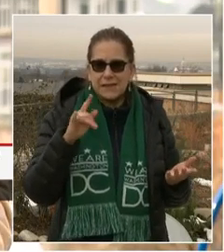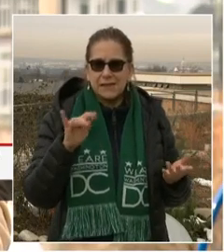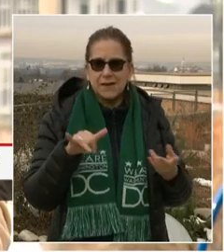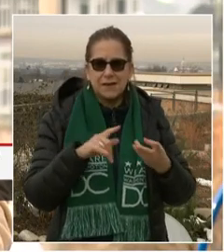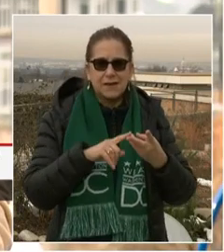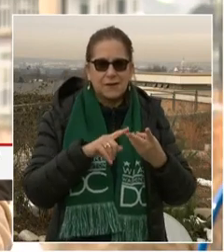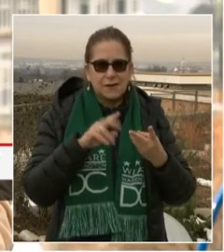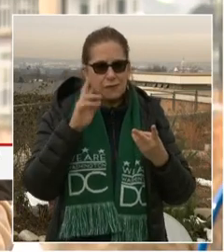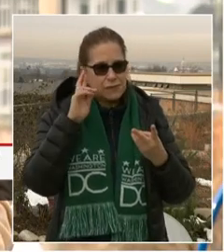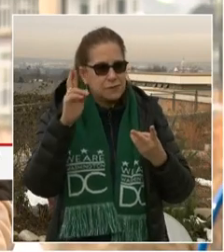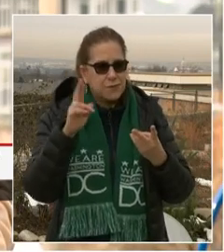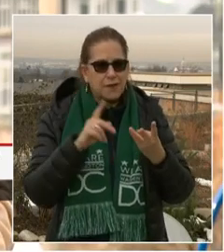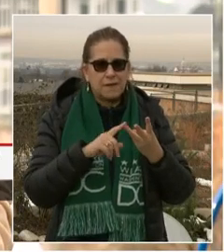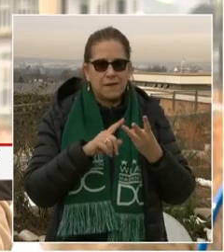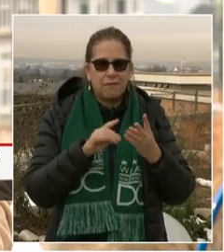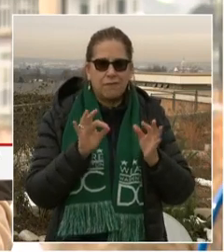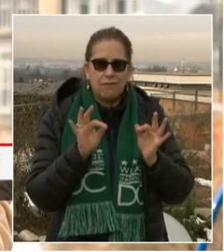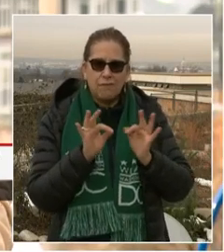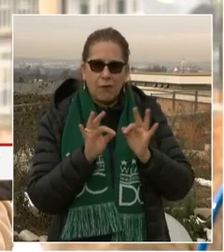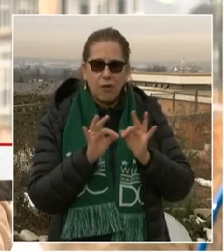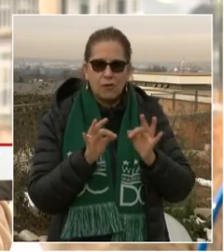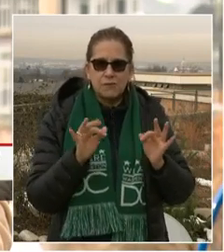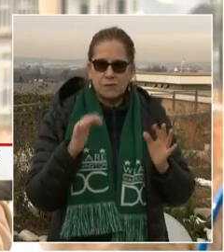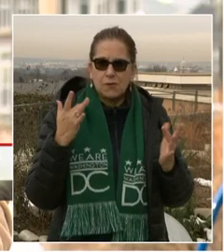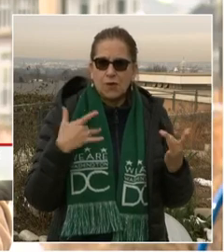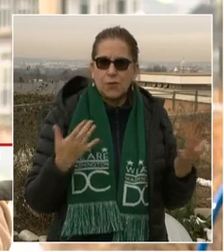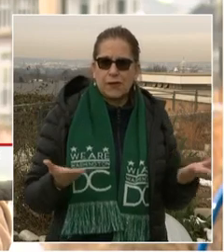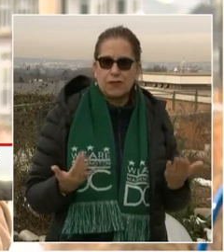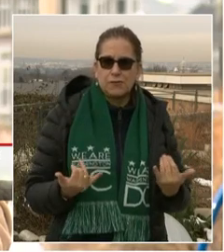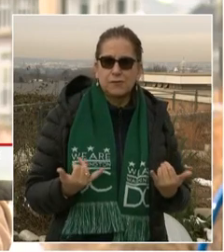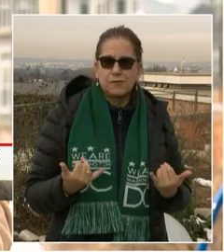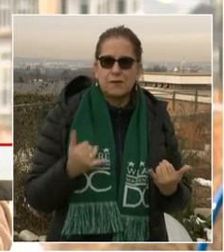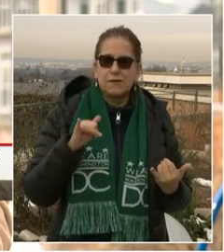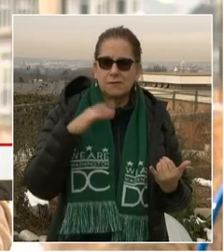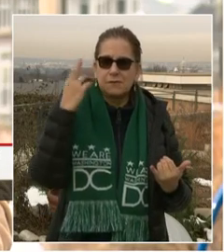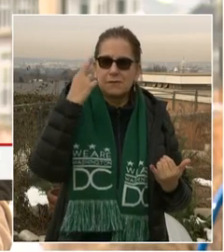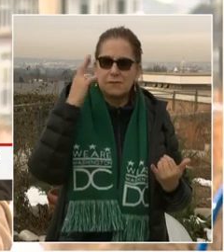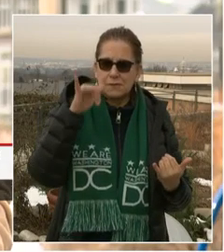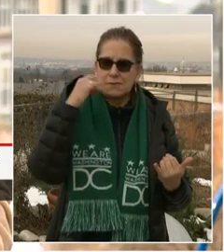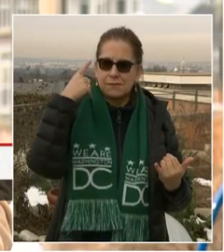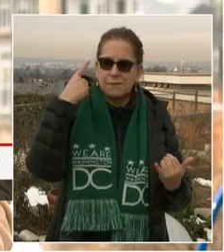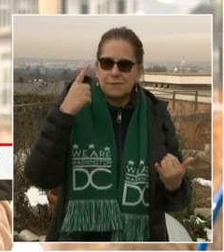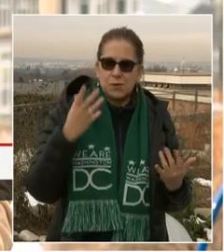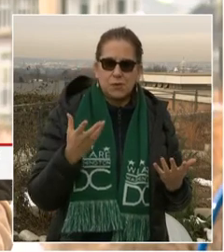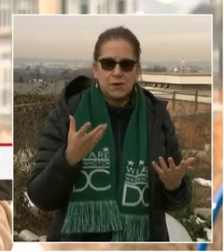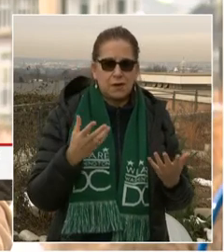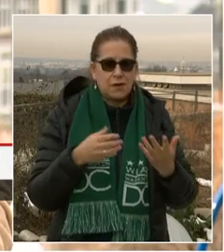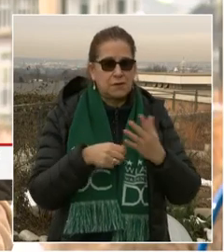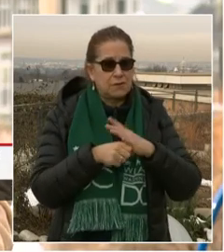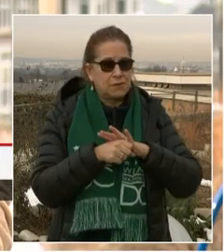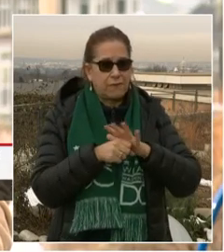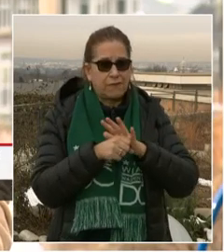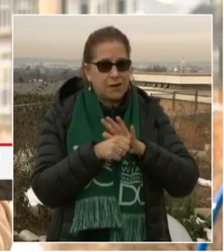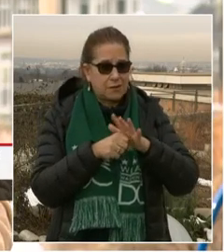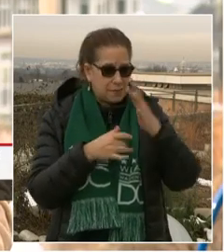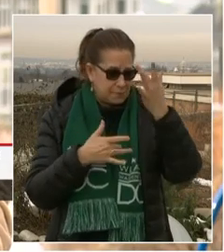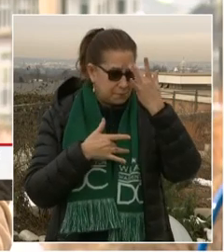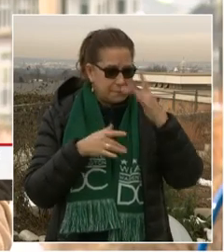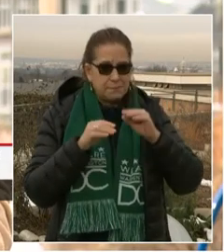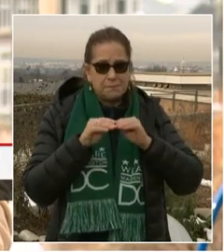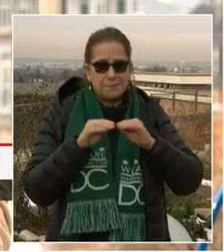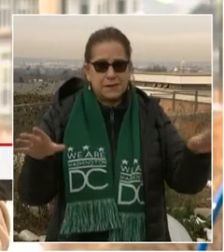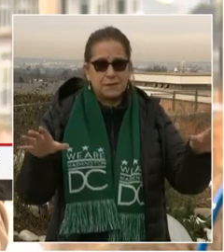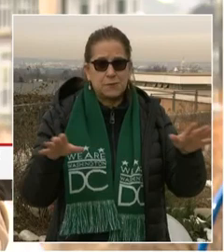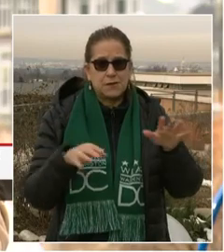after the first confirmed case of COVID-19 in the D.C. area, Martha's Table announced a bold new initiative to